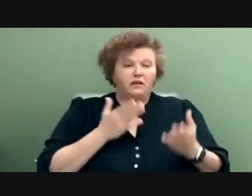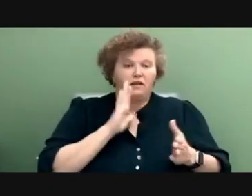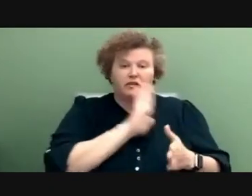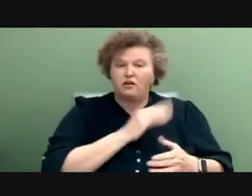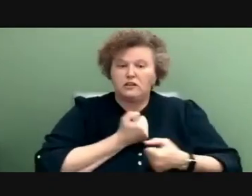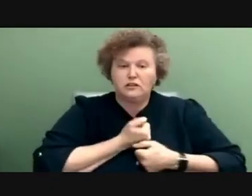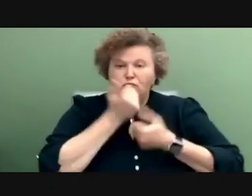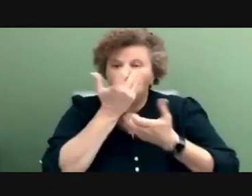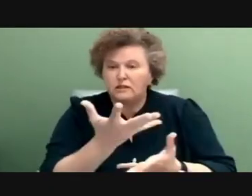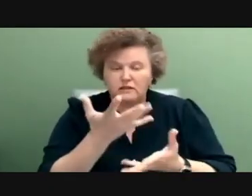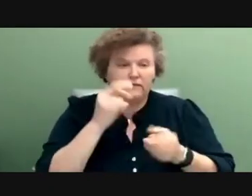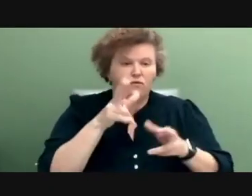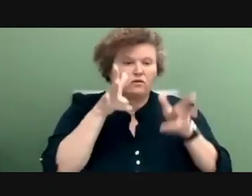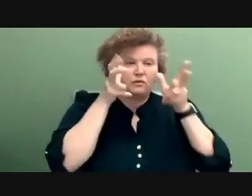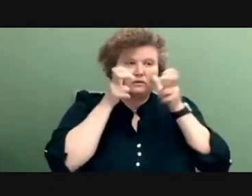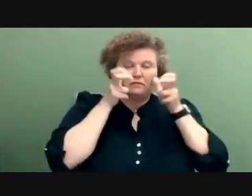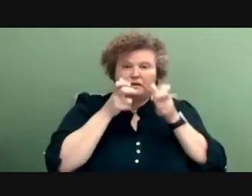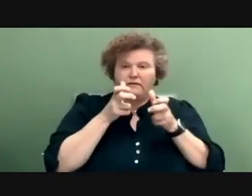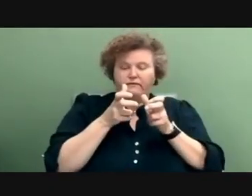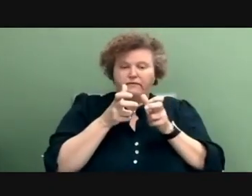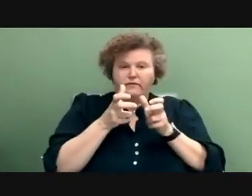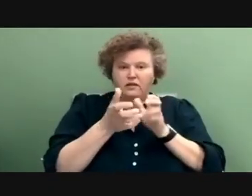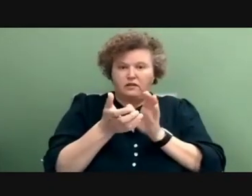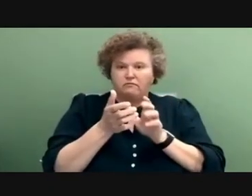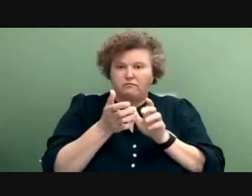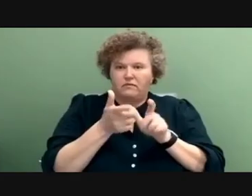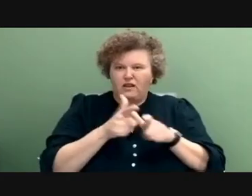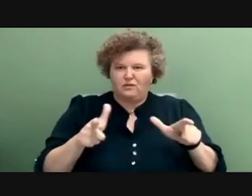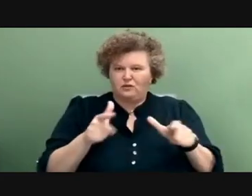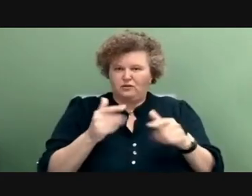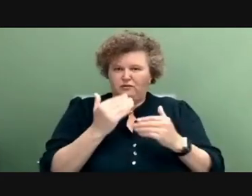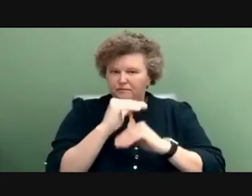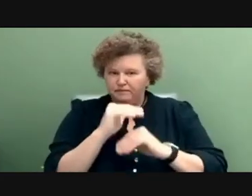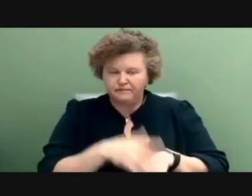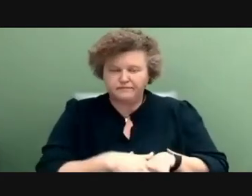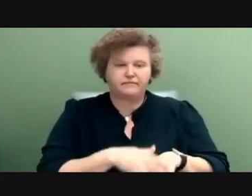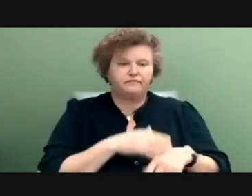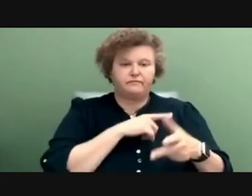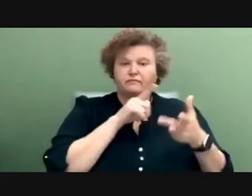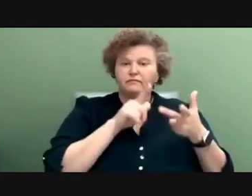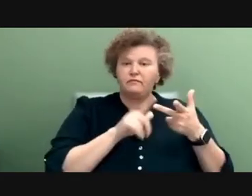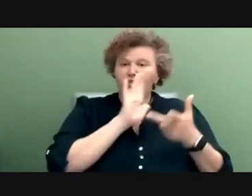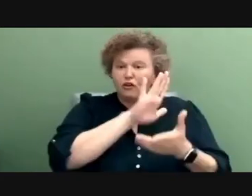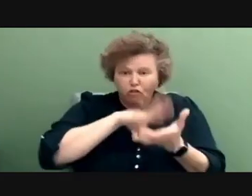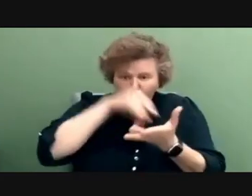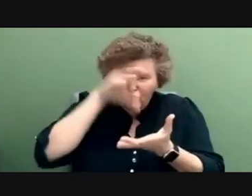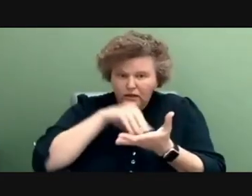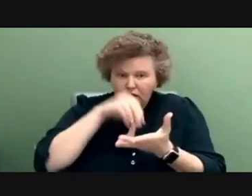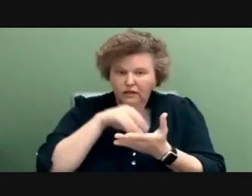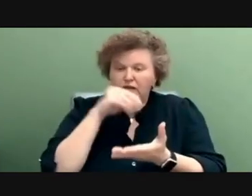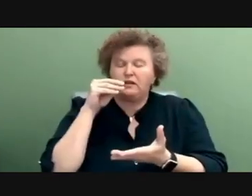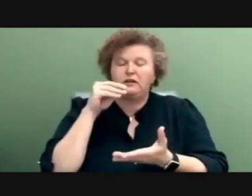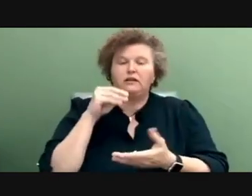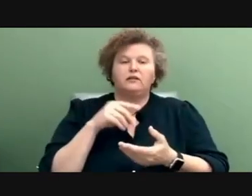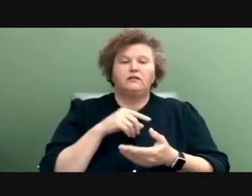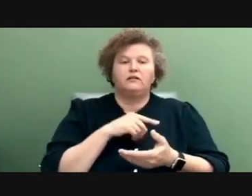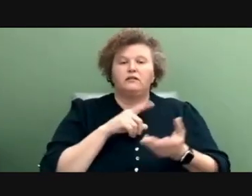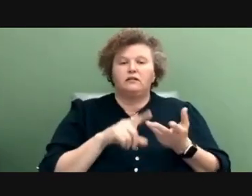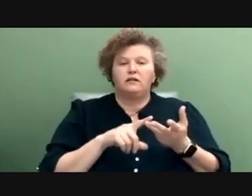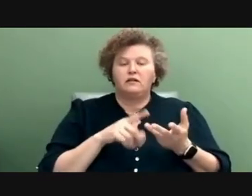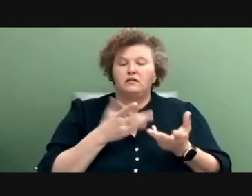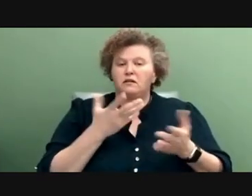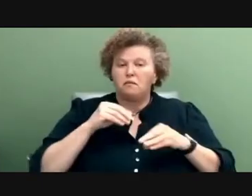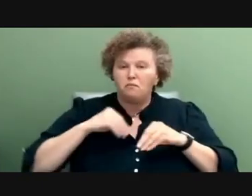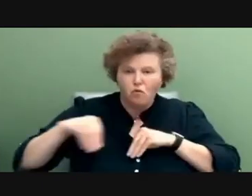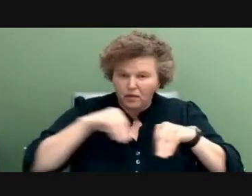to sufficiently do that, expressive or receptive language is limited with skills, and then the